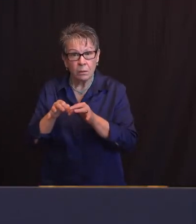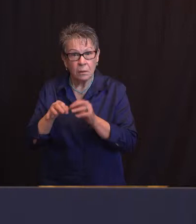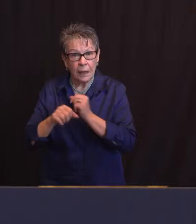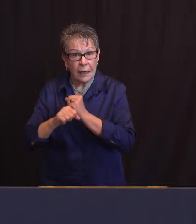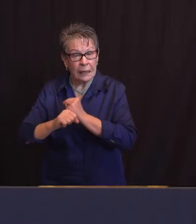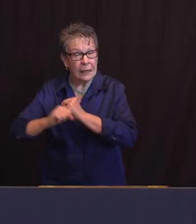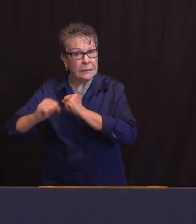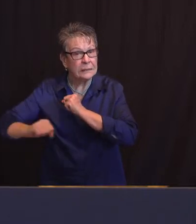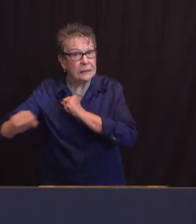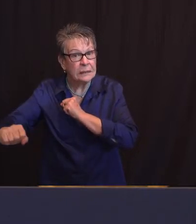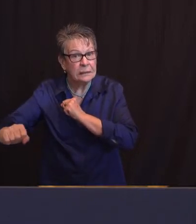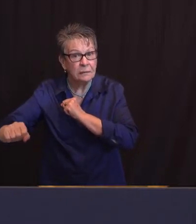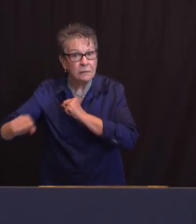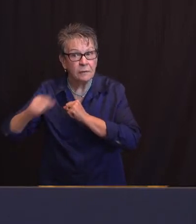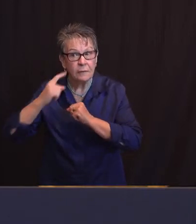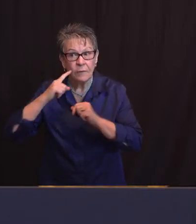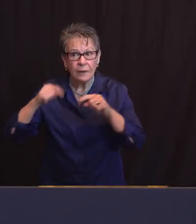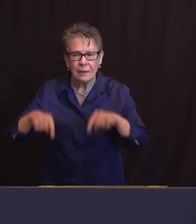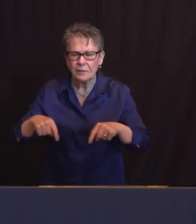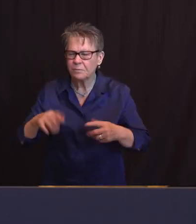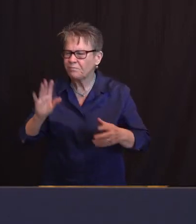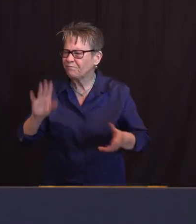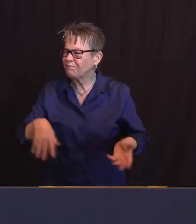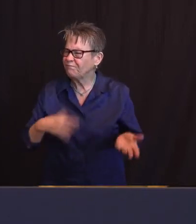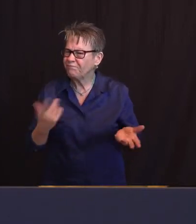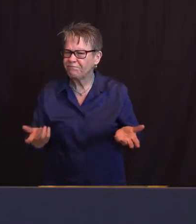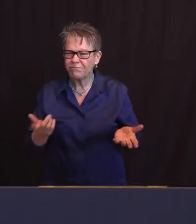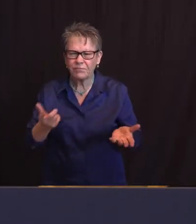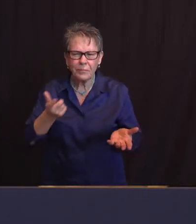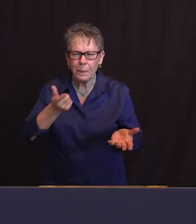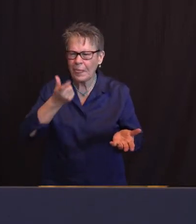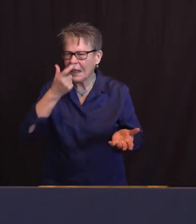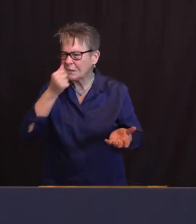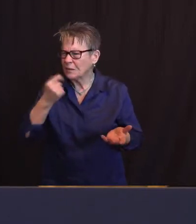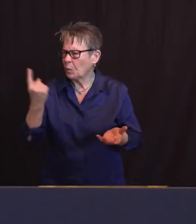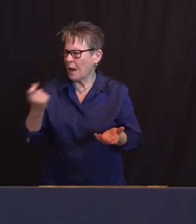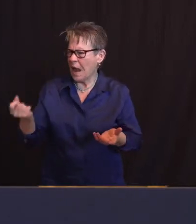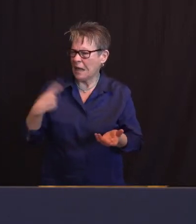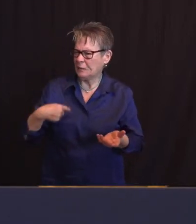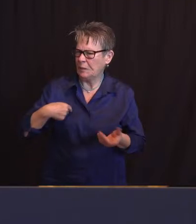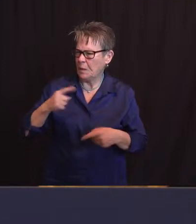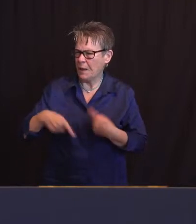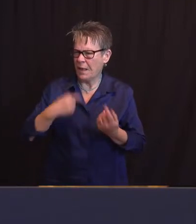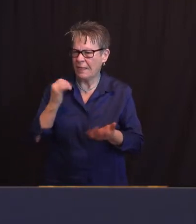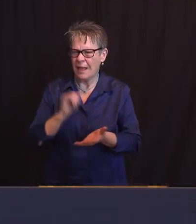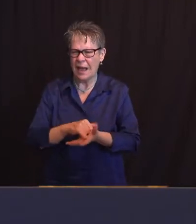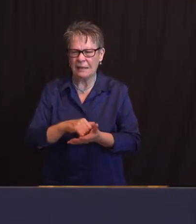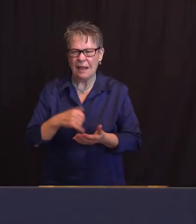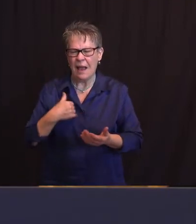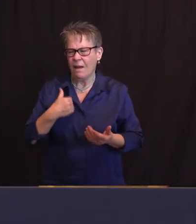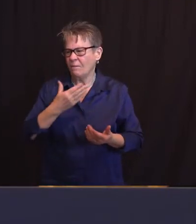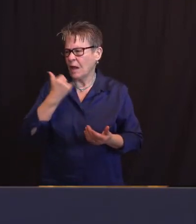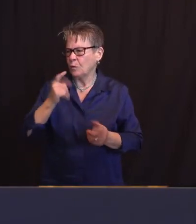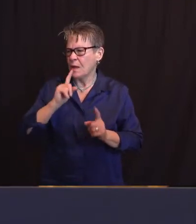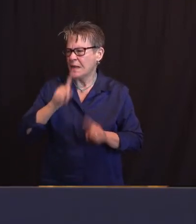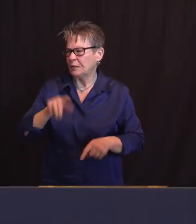health, extension of the health emergency, and I realized only now that I forgot to answer it at the last press